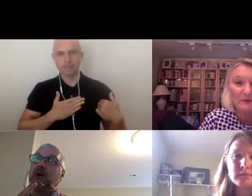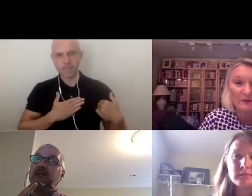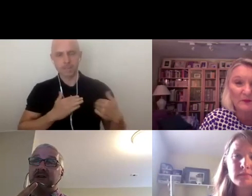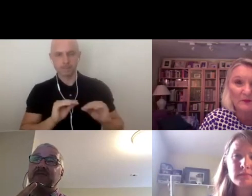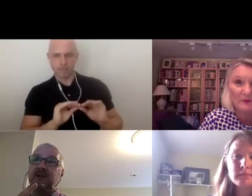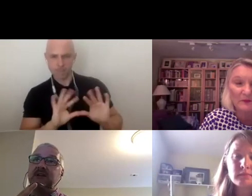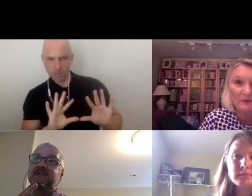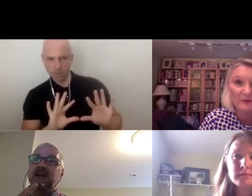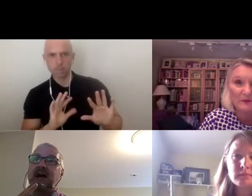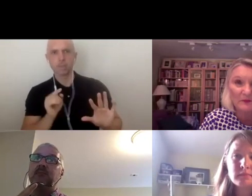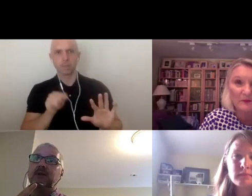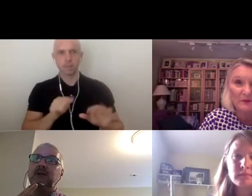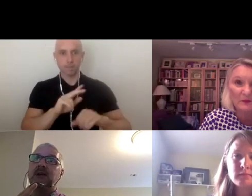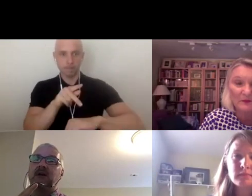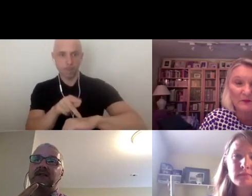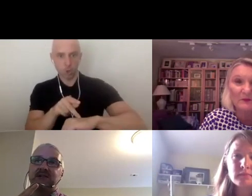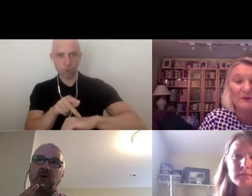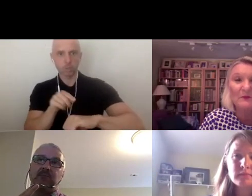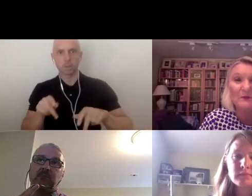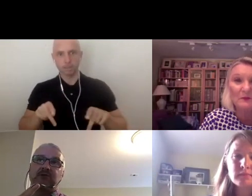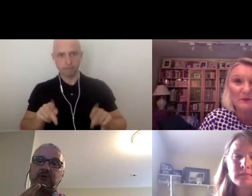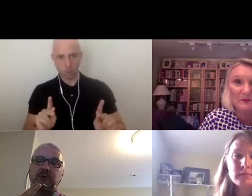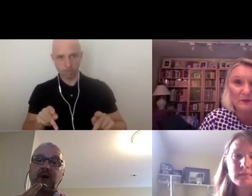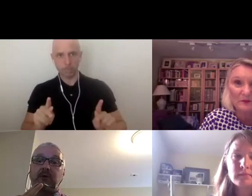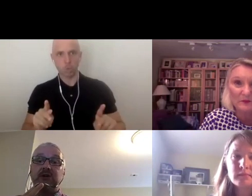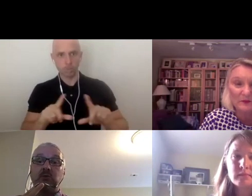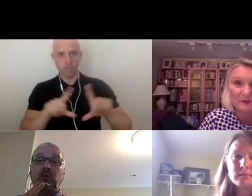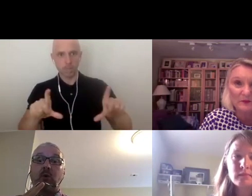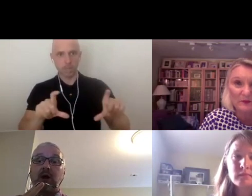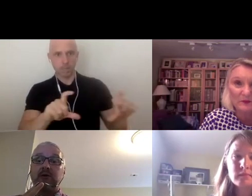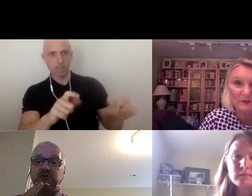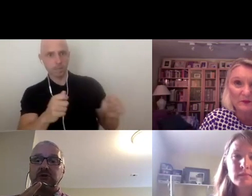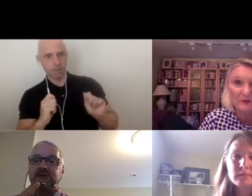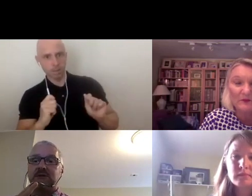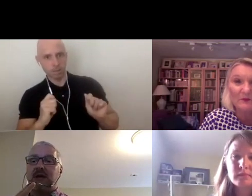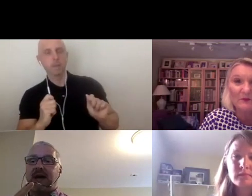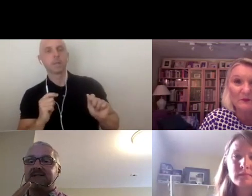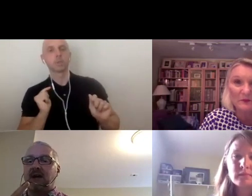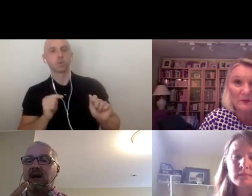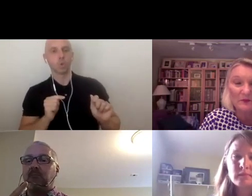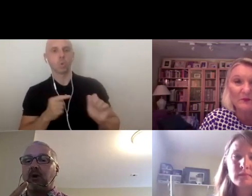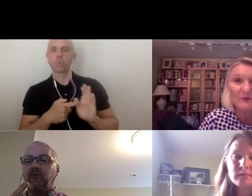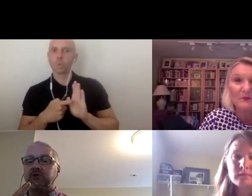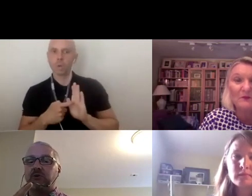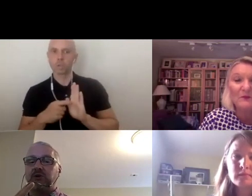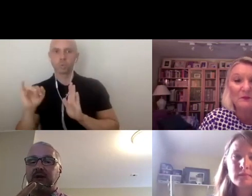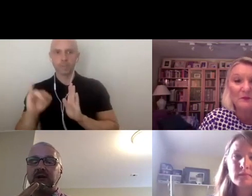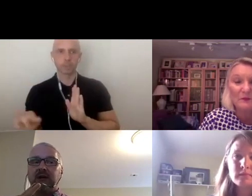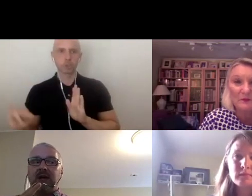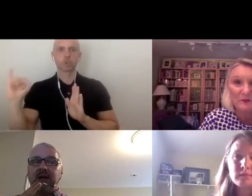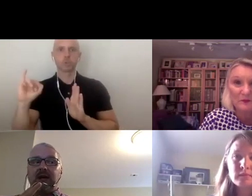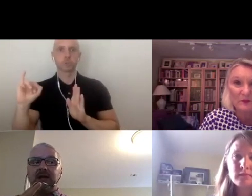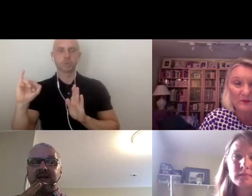park, there definitely is a liability there, and that is why Parks, Forestry, and Recreation would require insurance as part of what you are